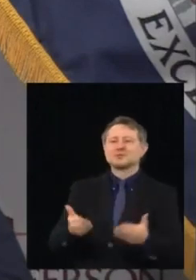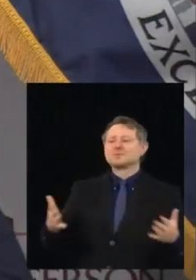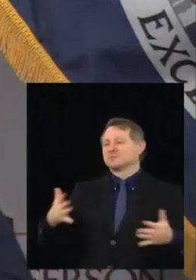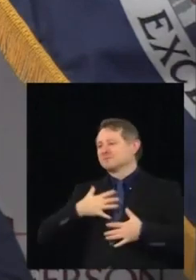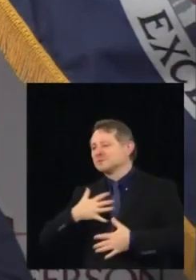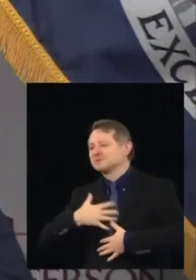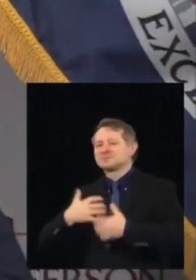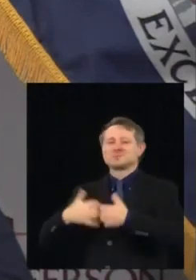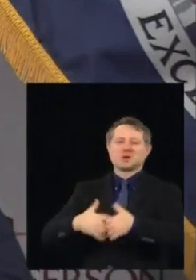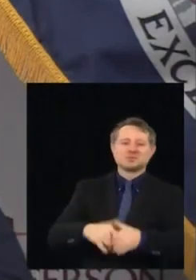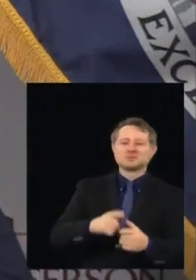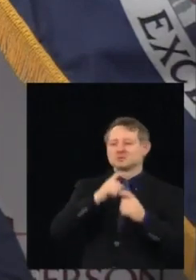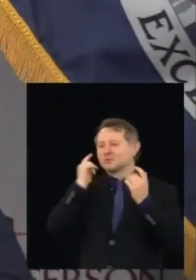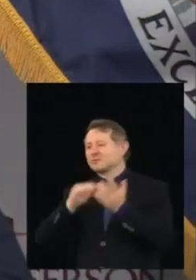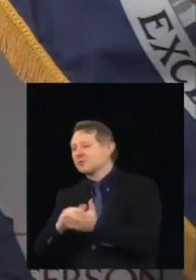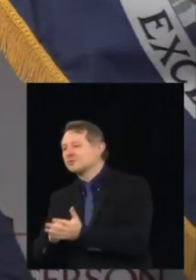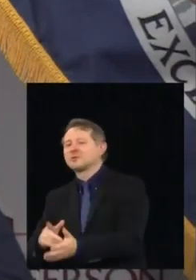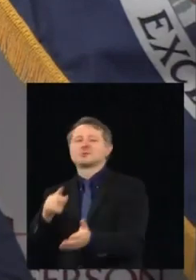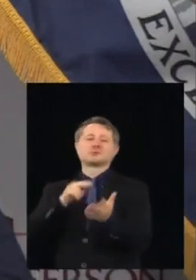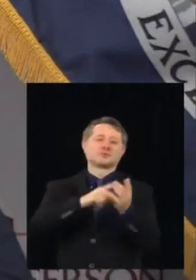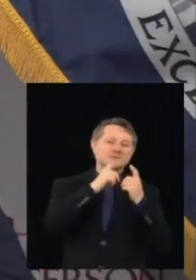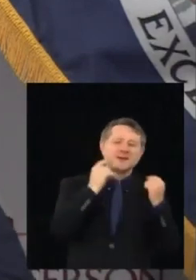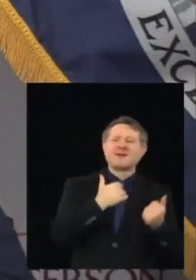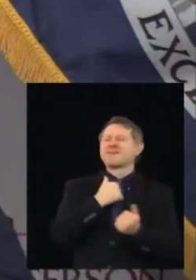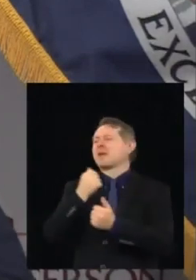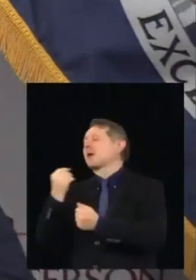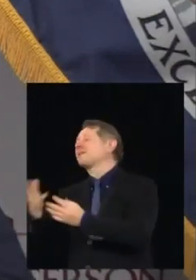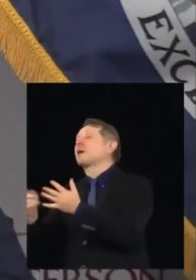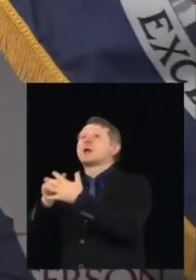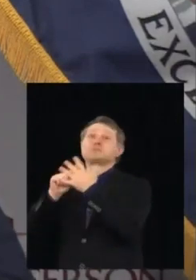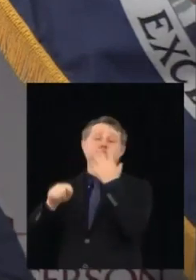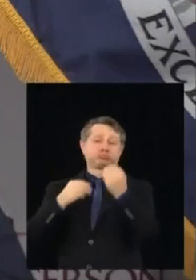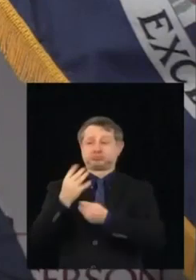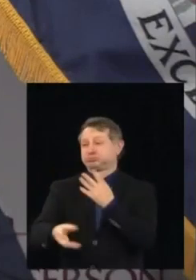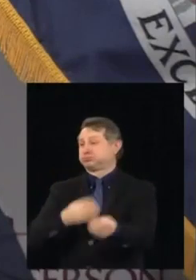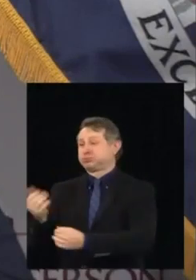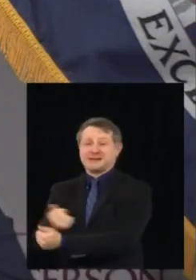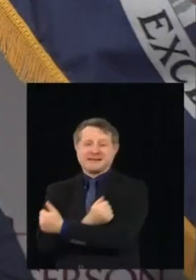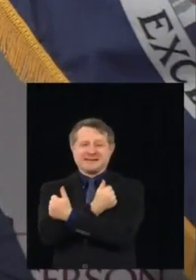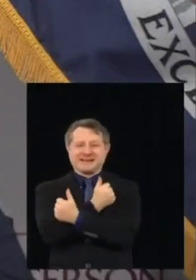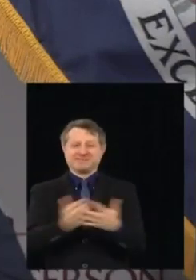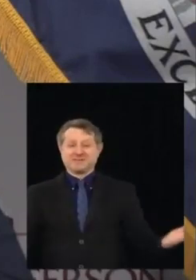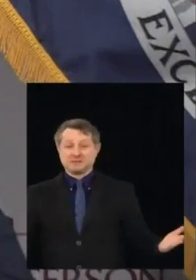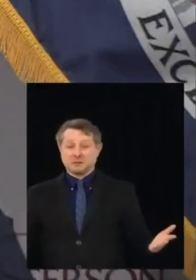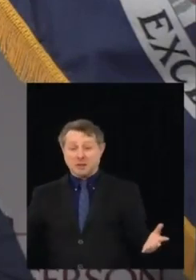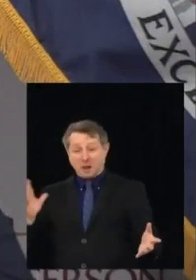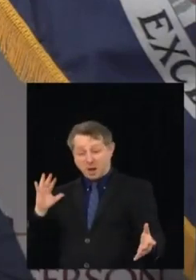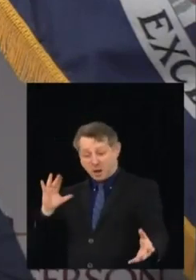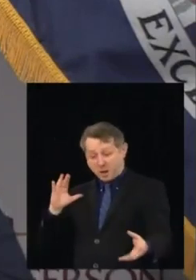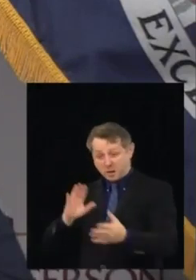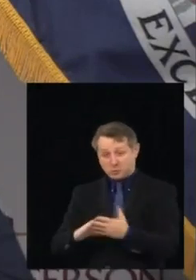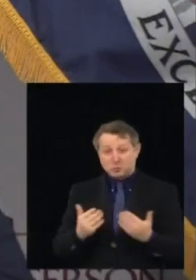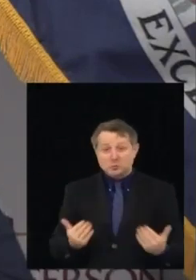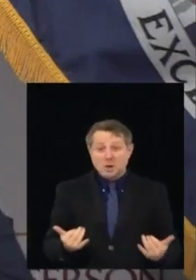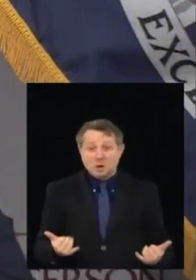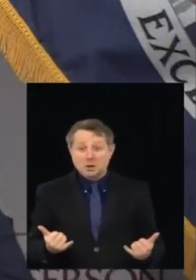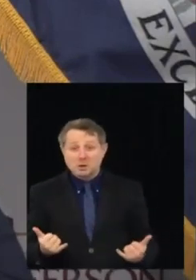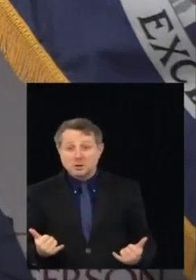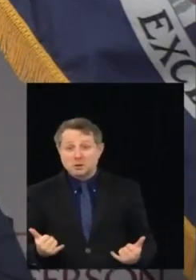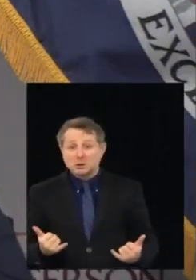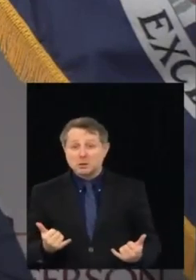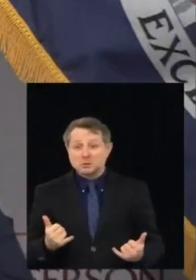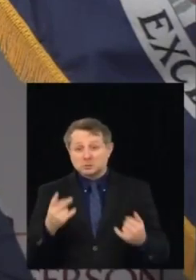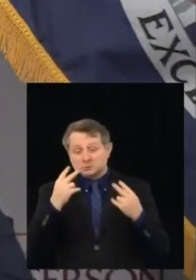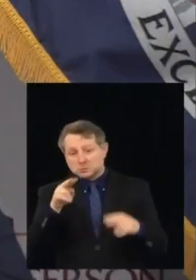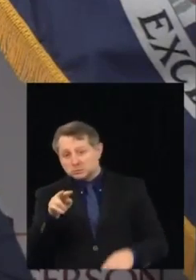treatment. We did everything we could do. Up until today, as I am before you, I can look you in the